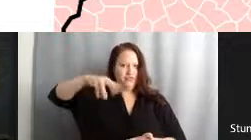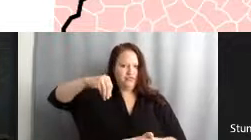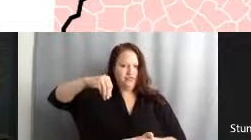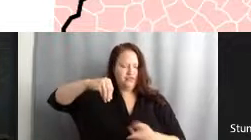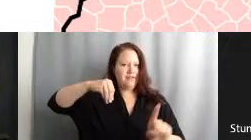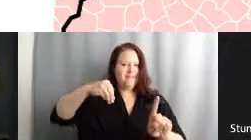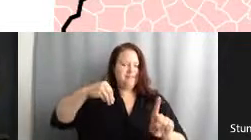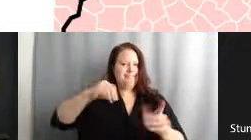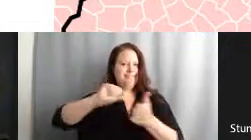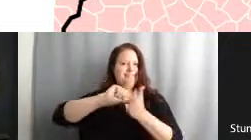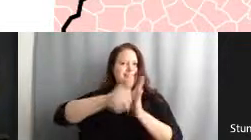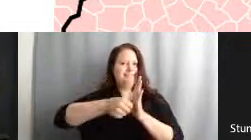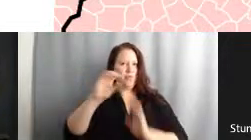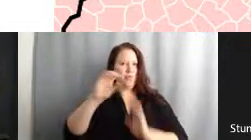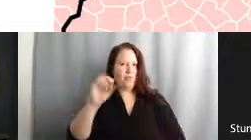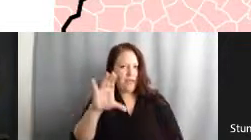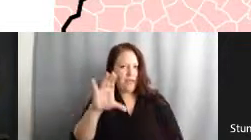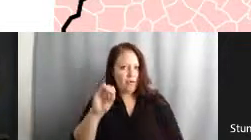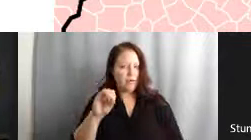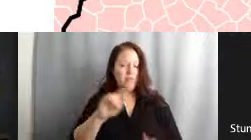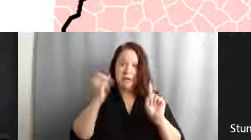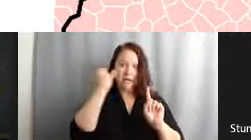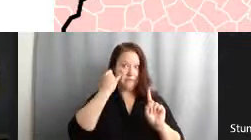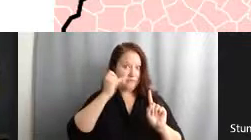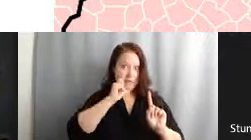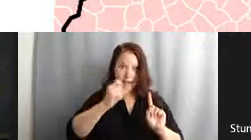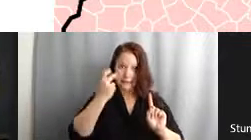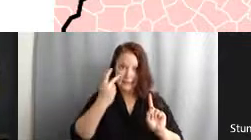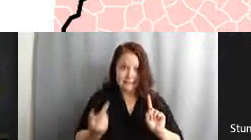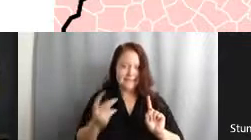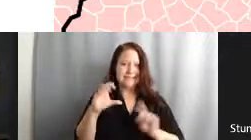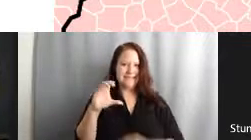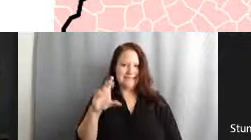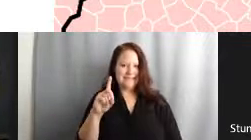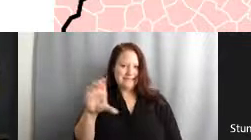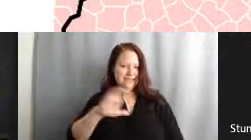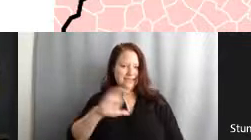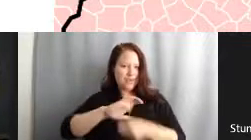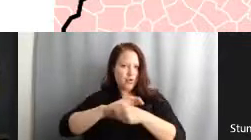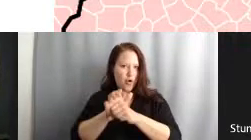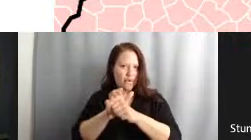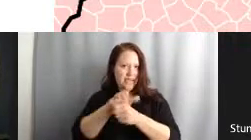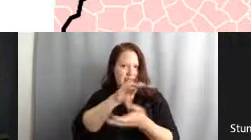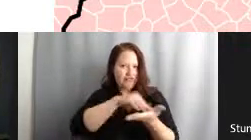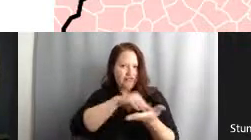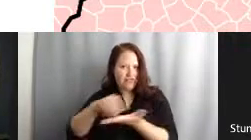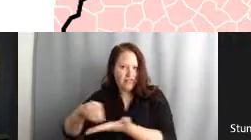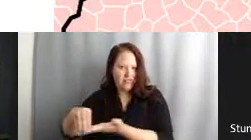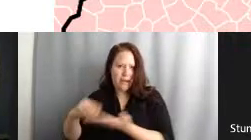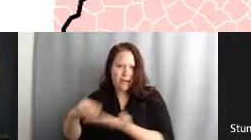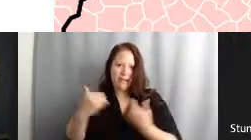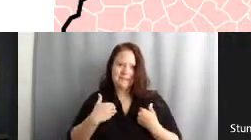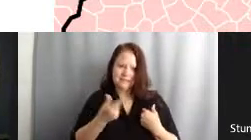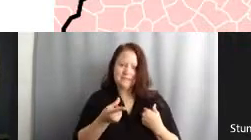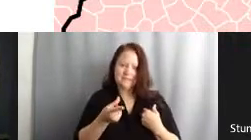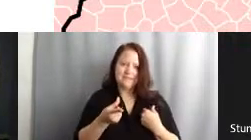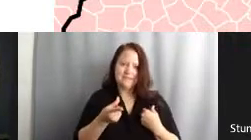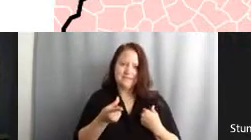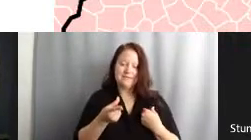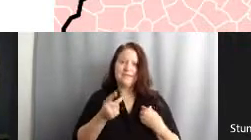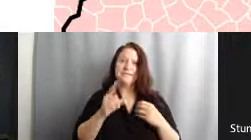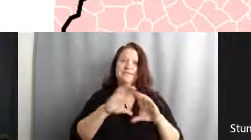highlighting Ohio. But if you haven't seen these, CDC COVID tracker has this, and they